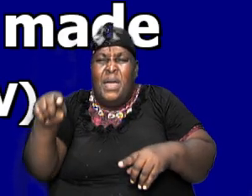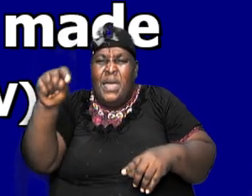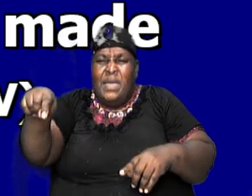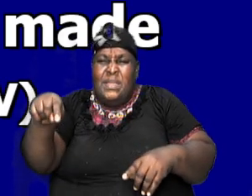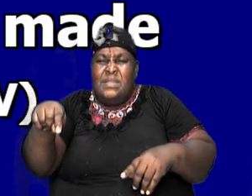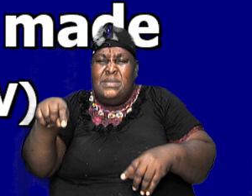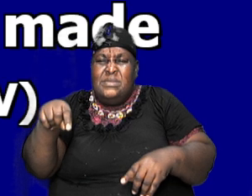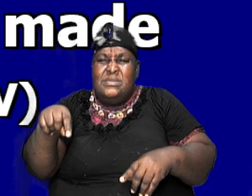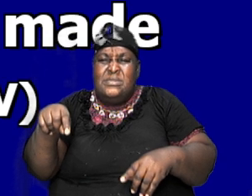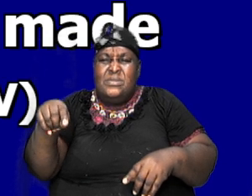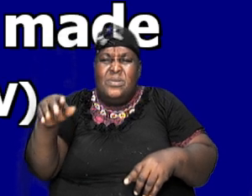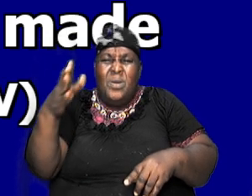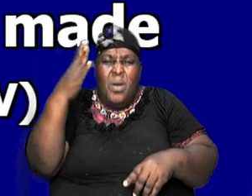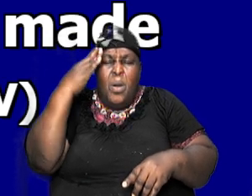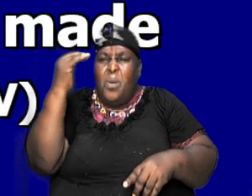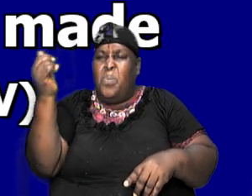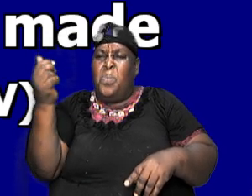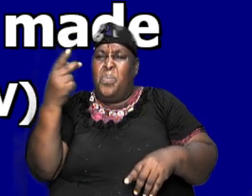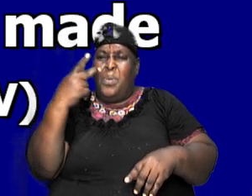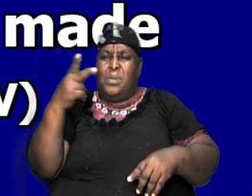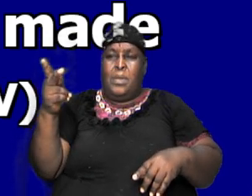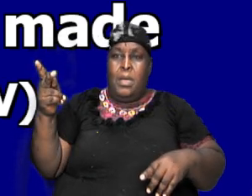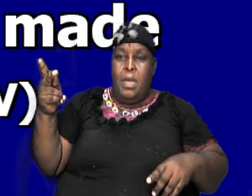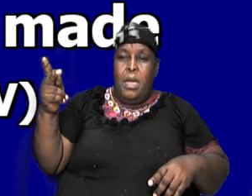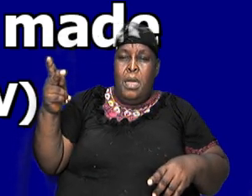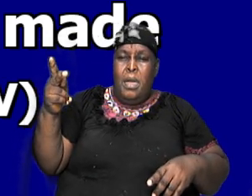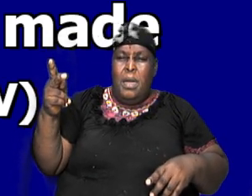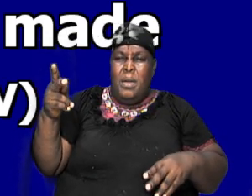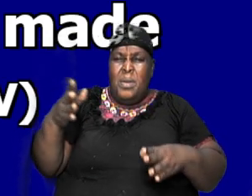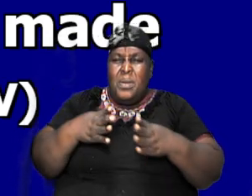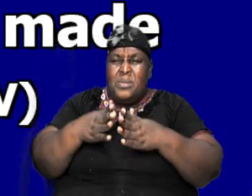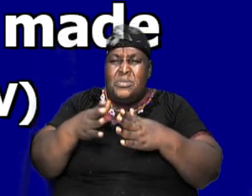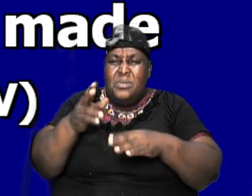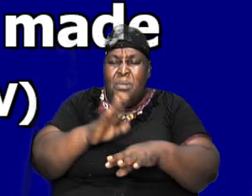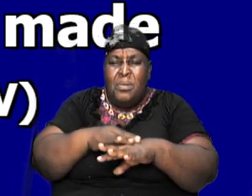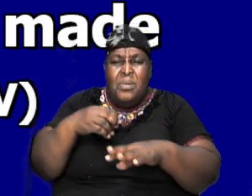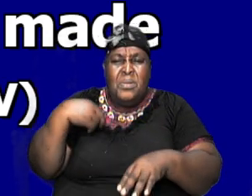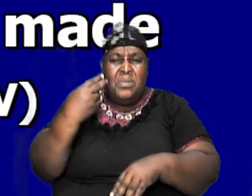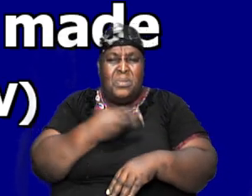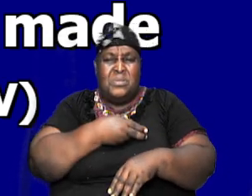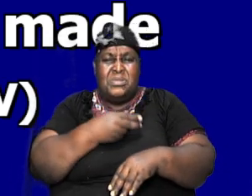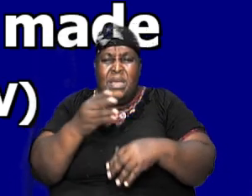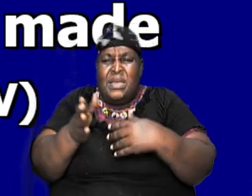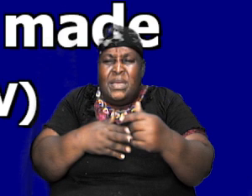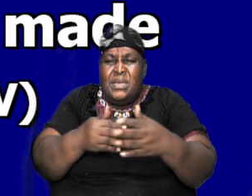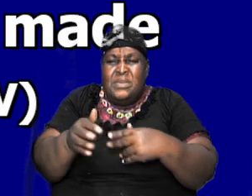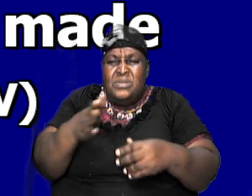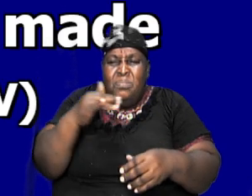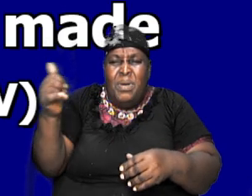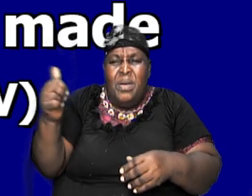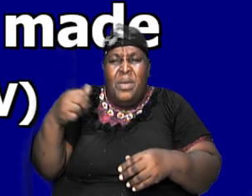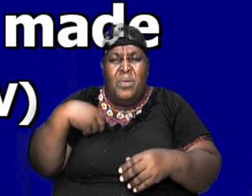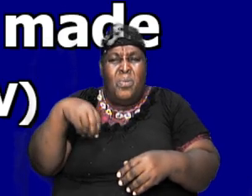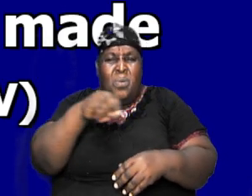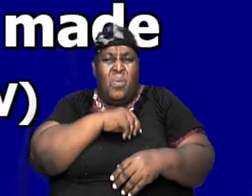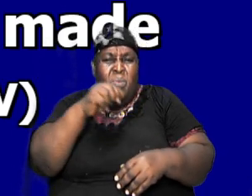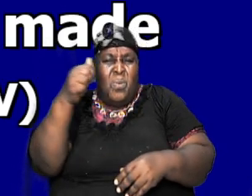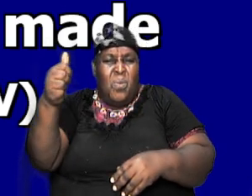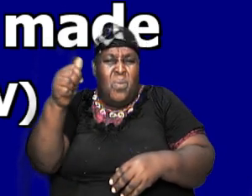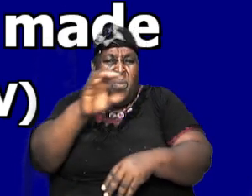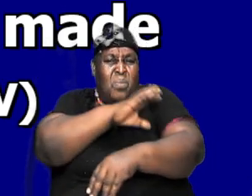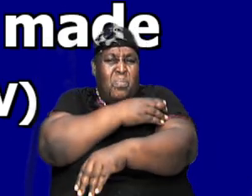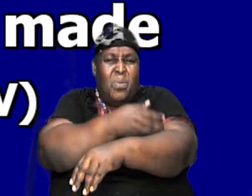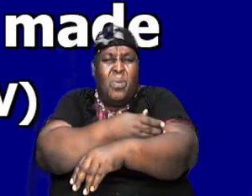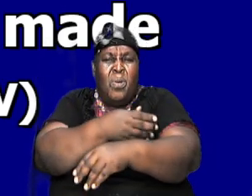this? Or why look ye so earnestly on us, as though by our own